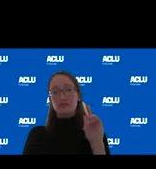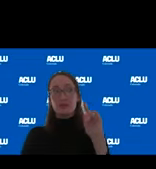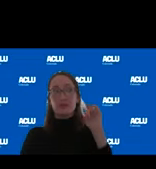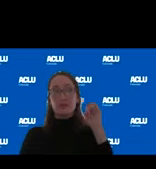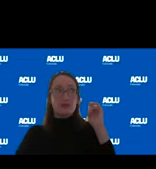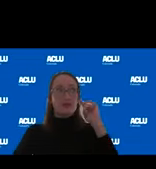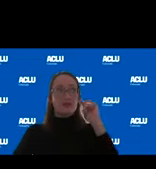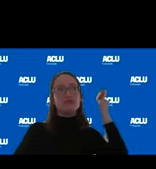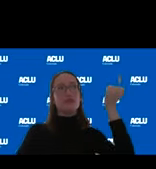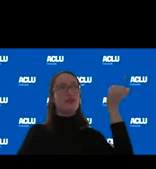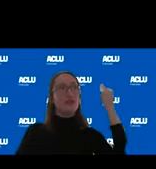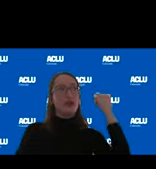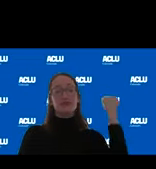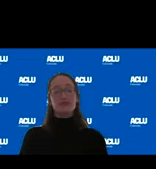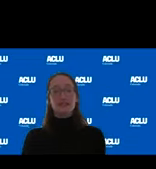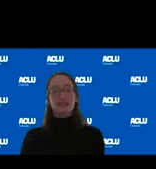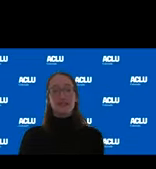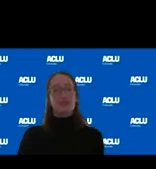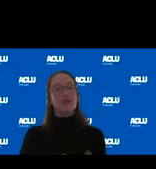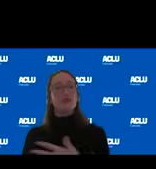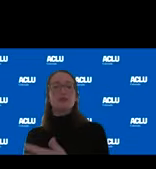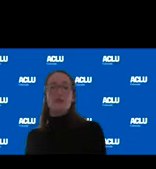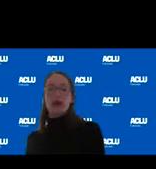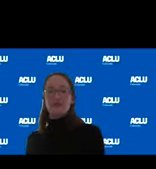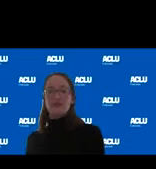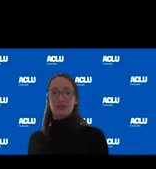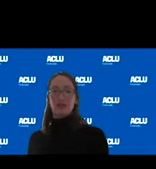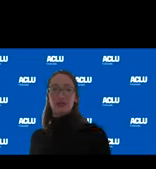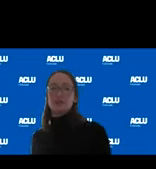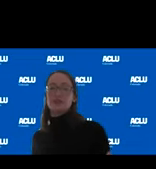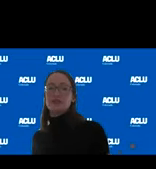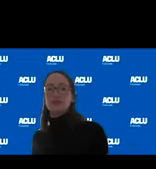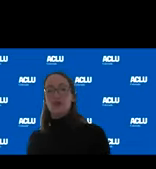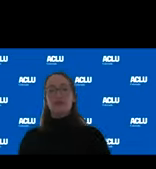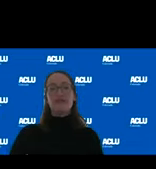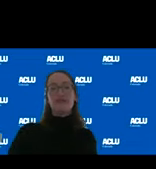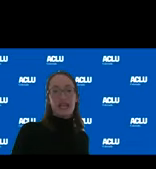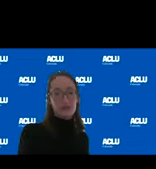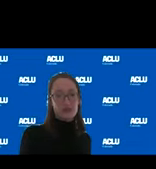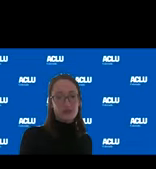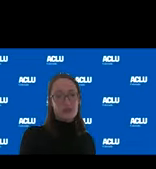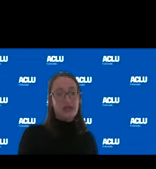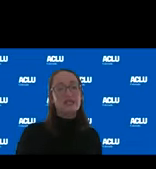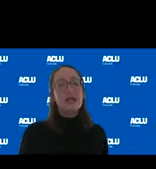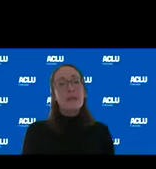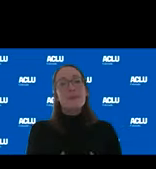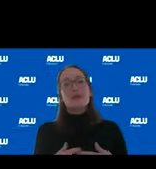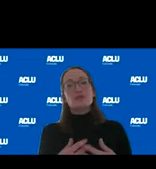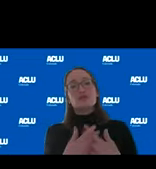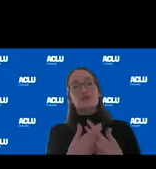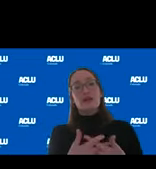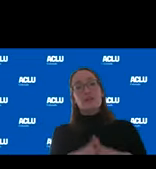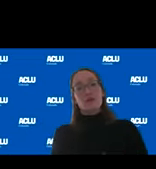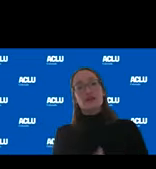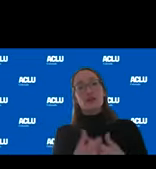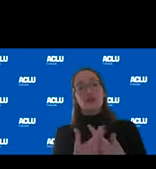times people, you know, confusing with a different state or thinking we don't have same-day voter registration or that they can't use a drop box. And so it's